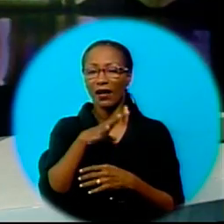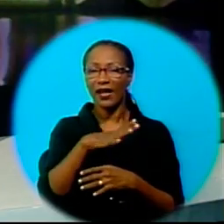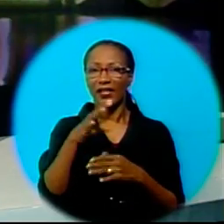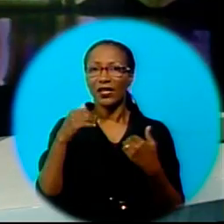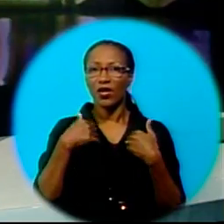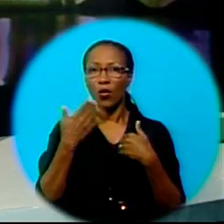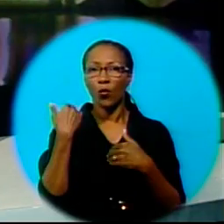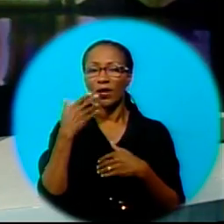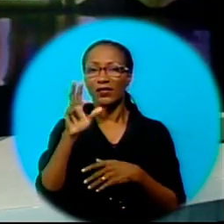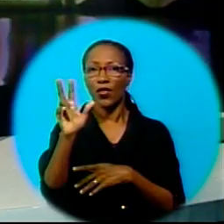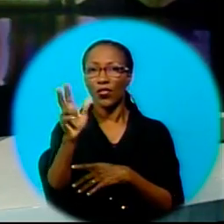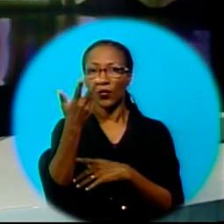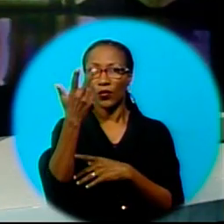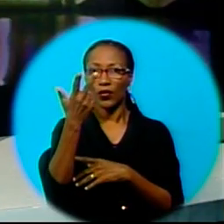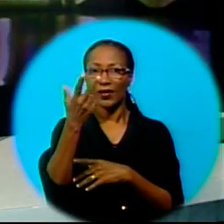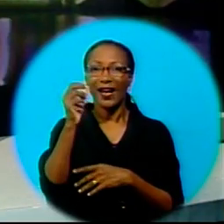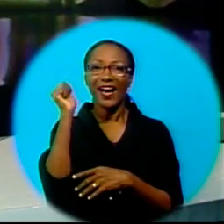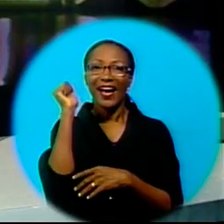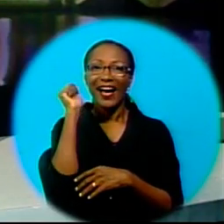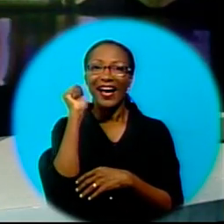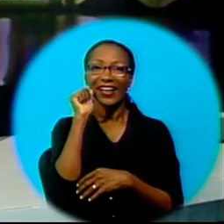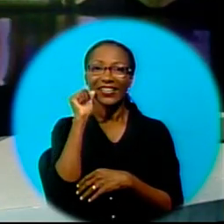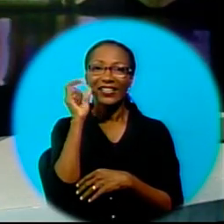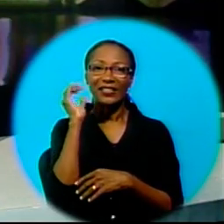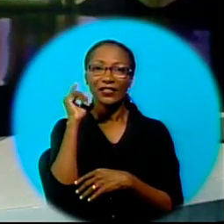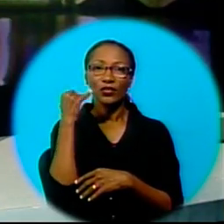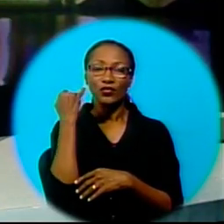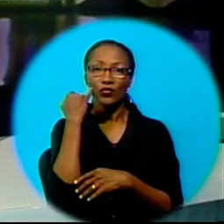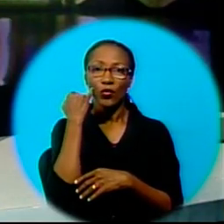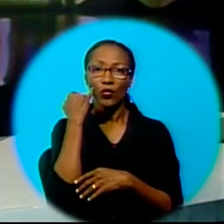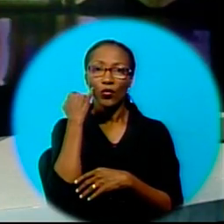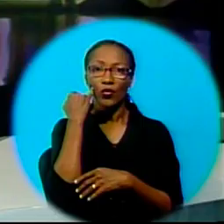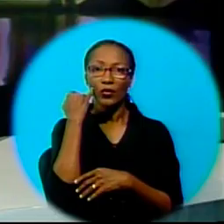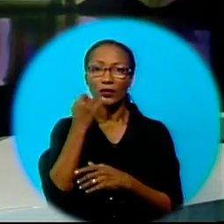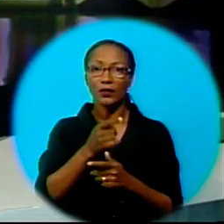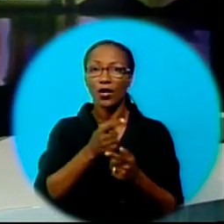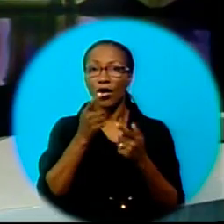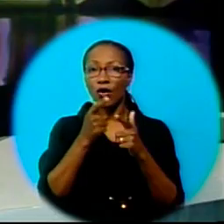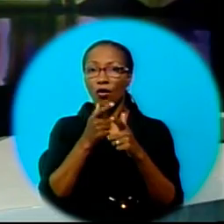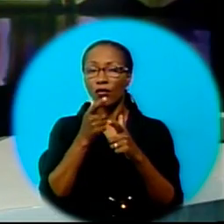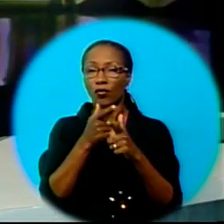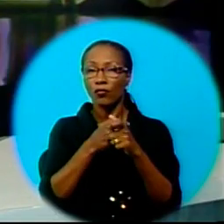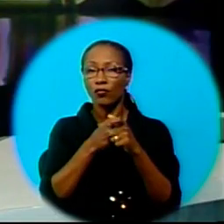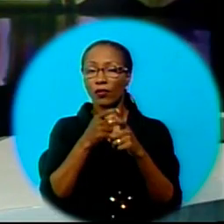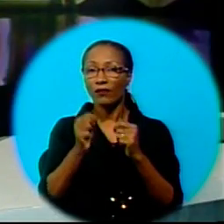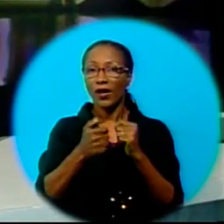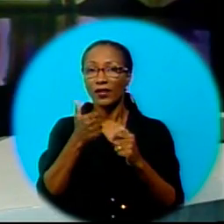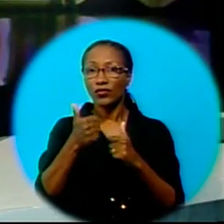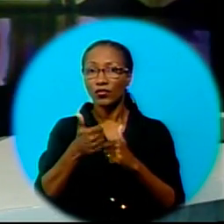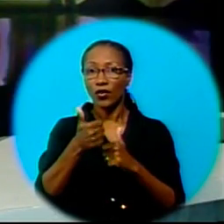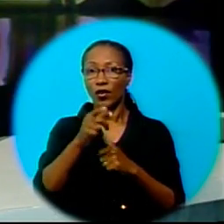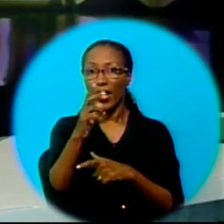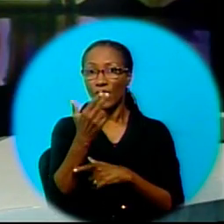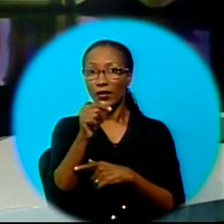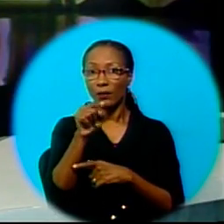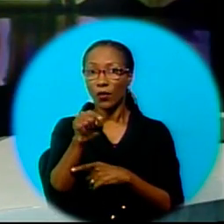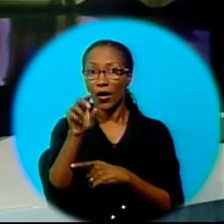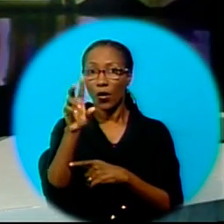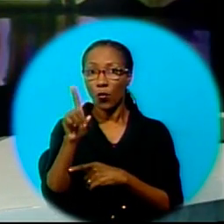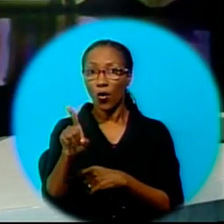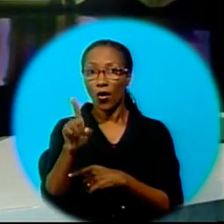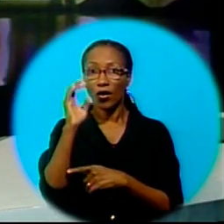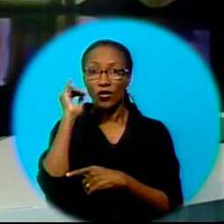Also competing was Akila Jones, and although she ran a faster time than Beckles, 13.10, Jones was 7th in